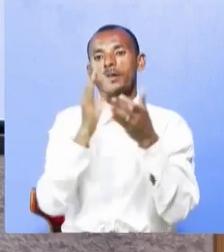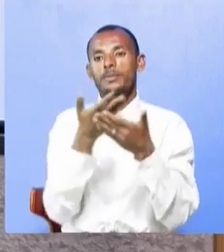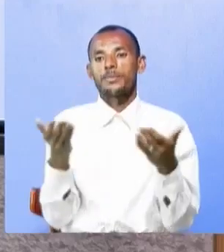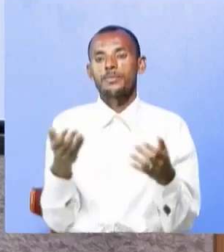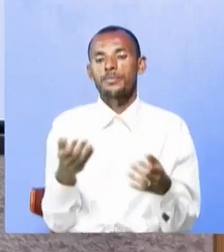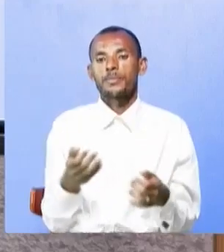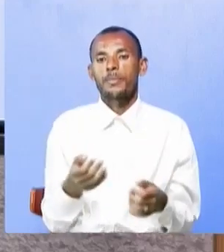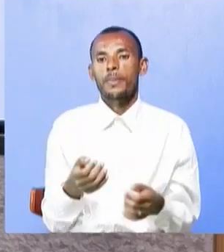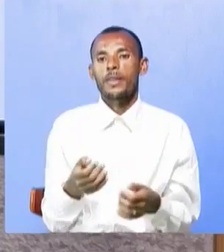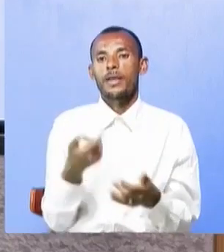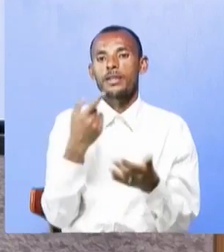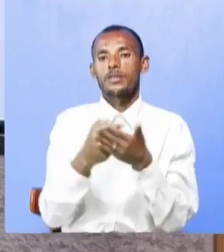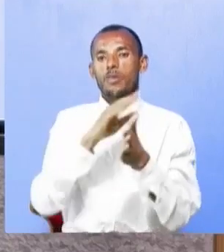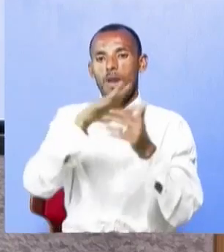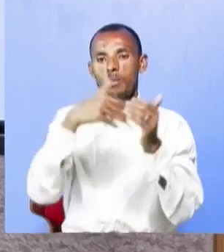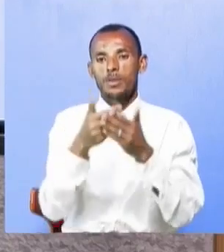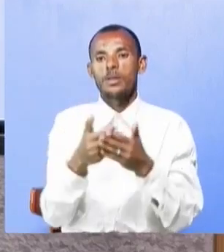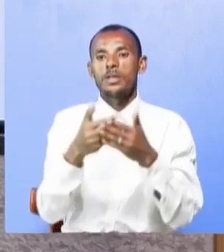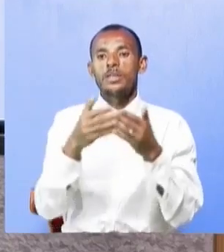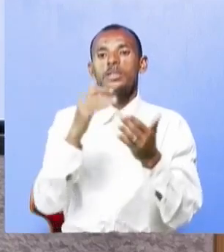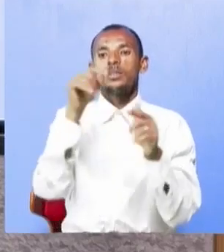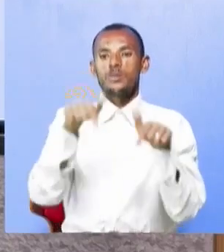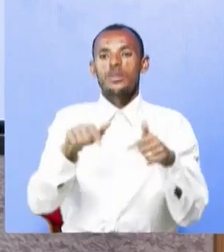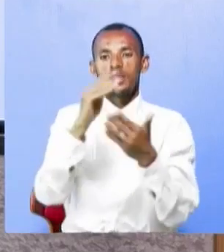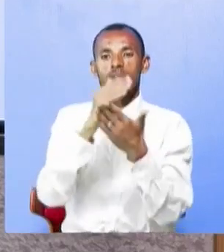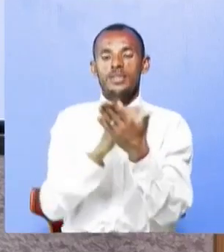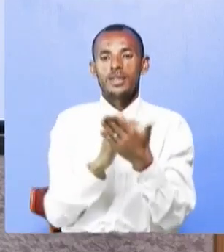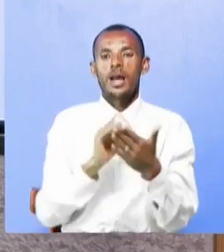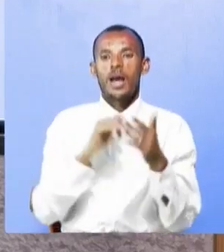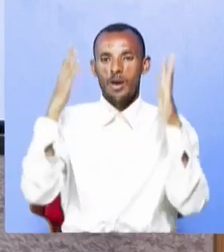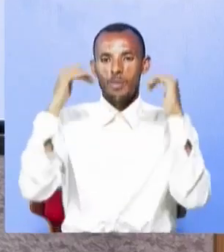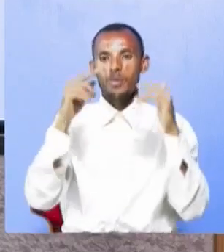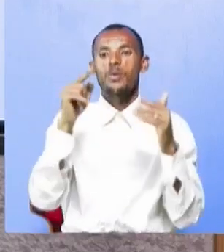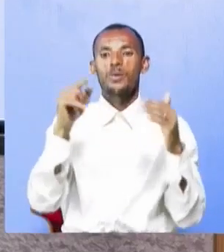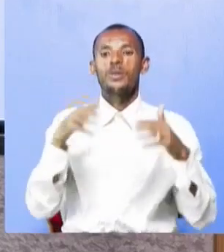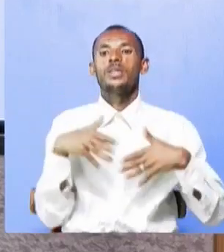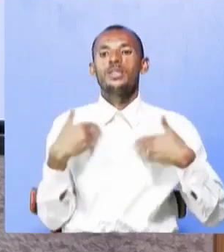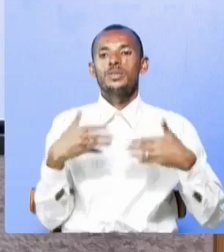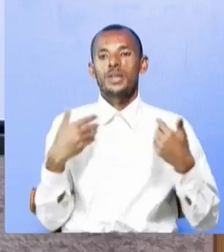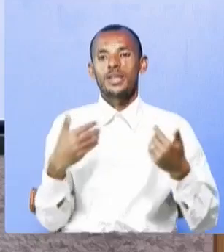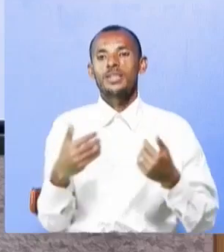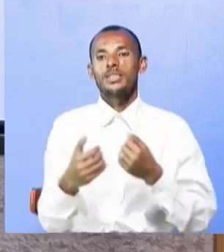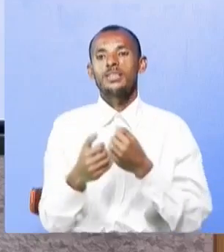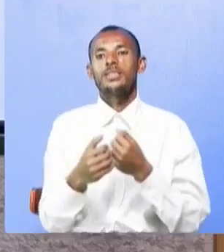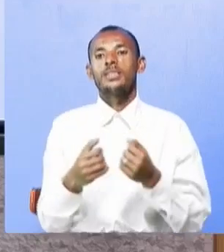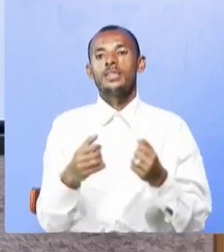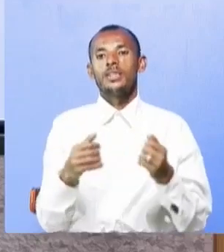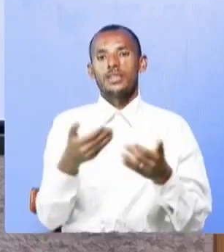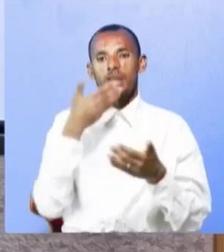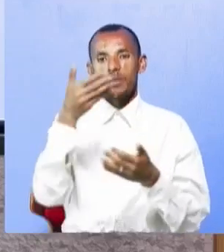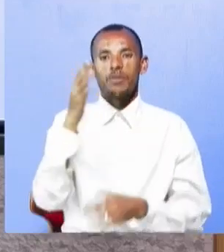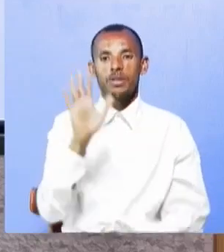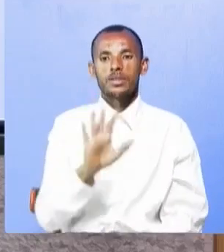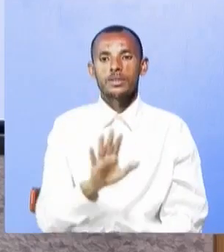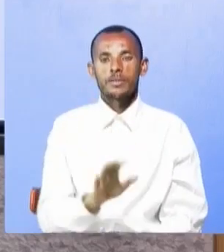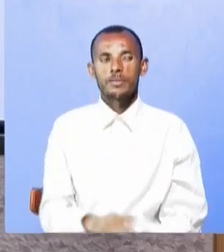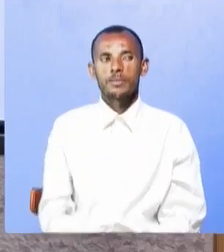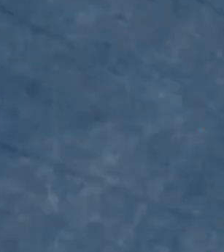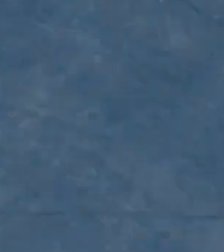so this is all about our today's lesson. I hope you enjoyed the lesson. Thank you for listening.